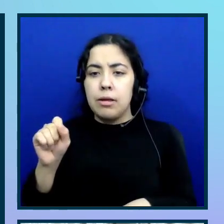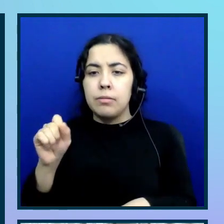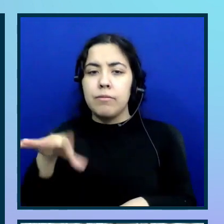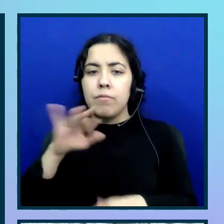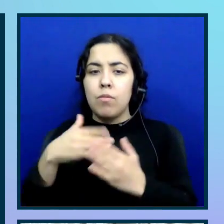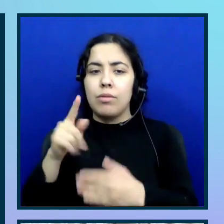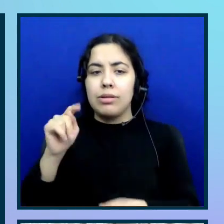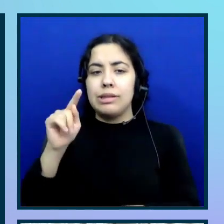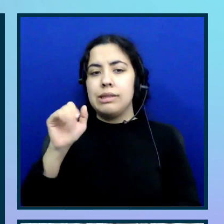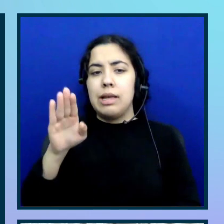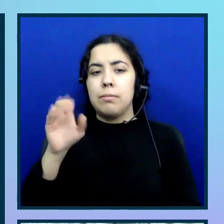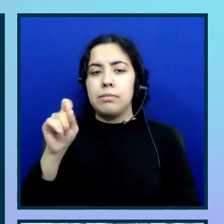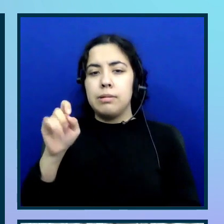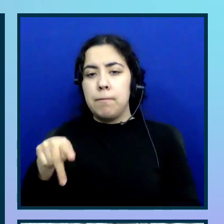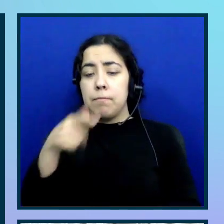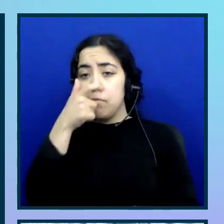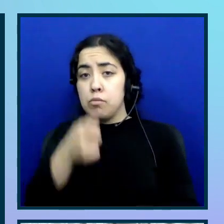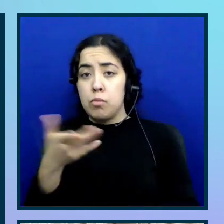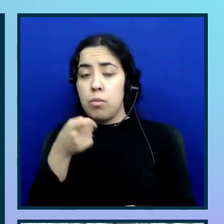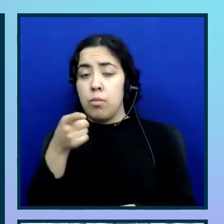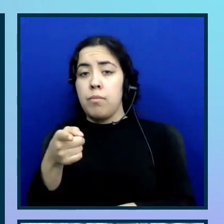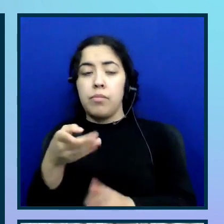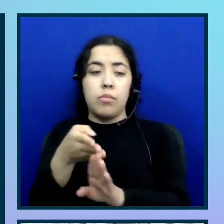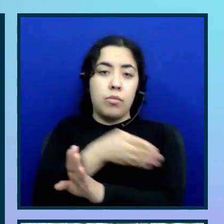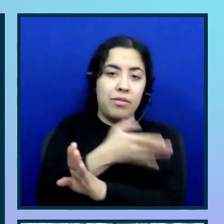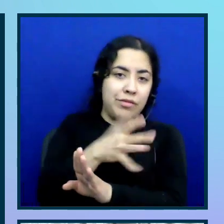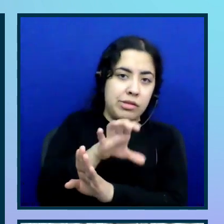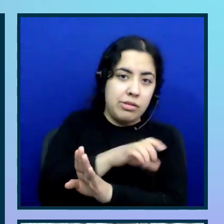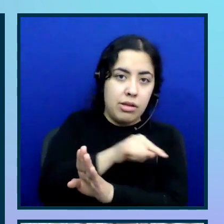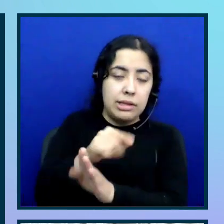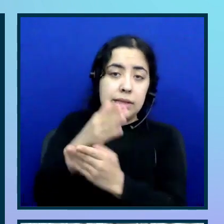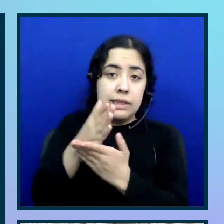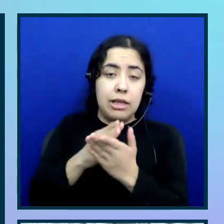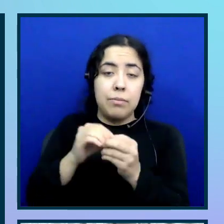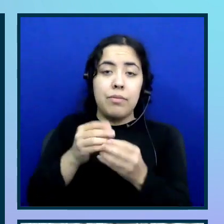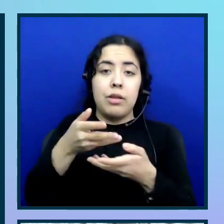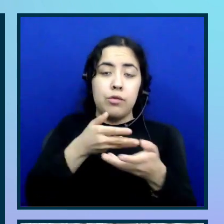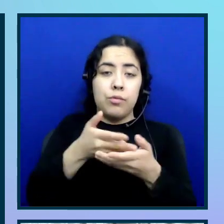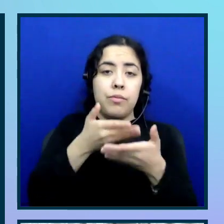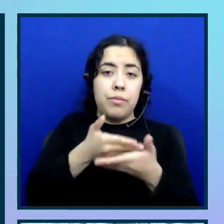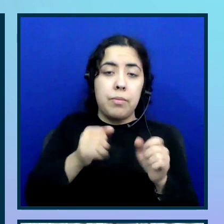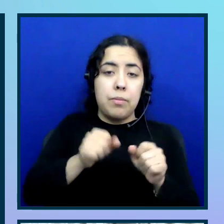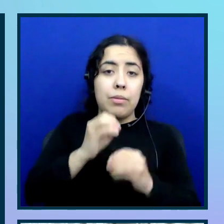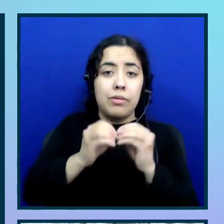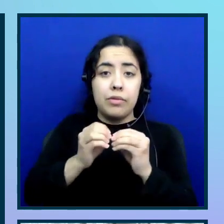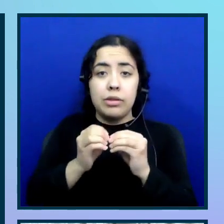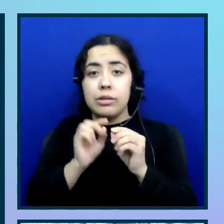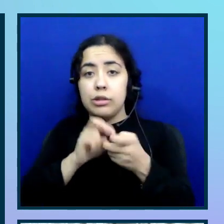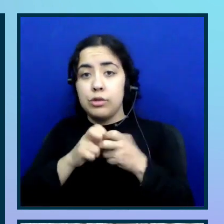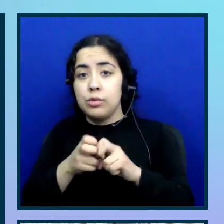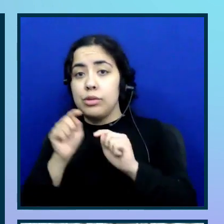is since we run through the other tools, some of the fixes that we actually did in active elements potentially fixed issues